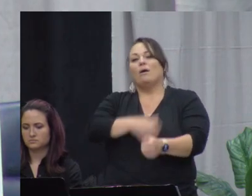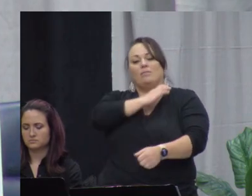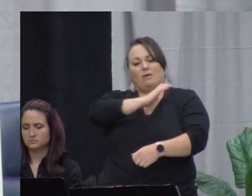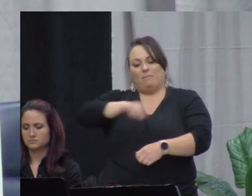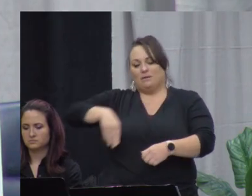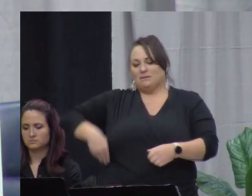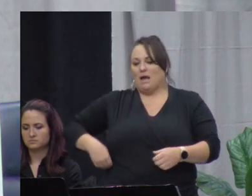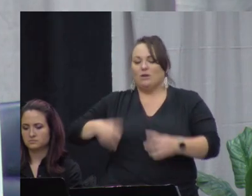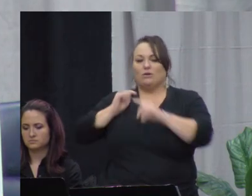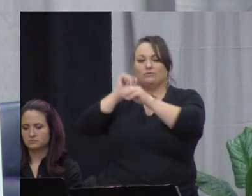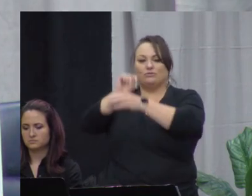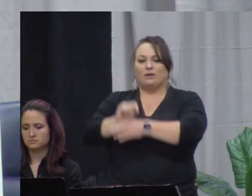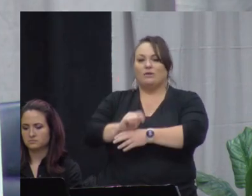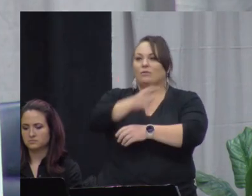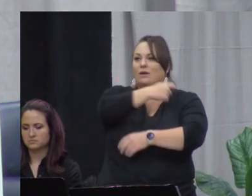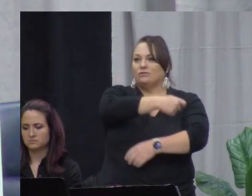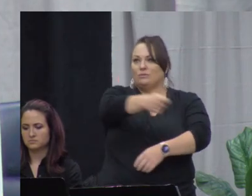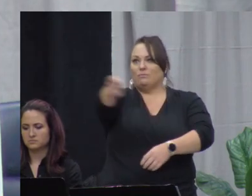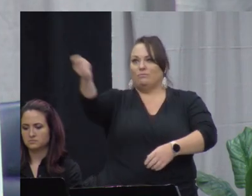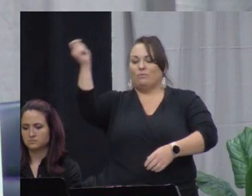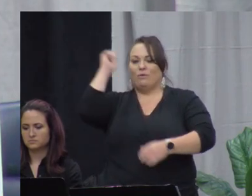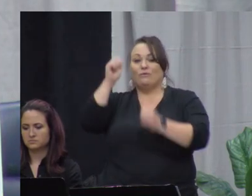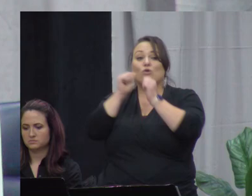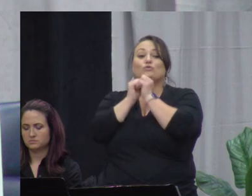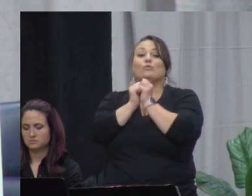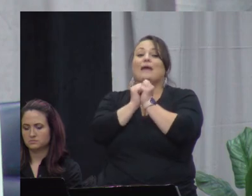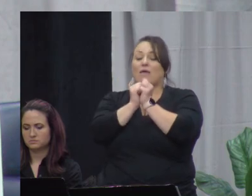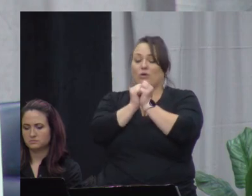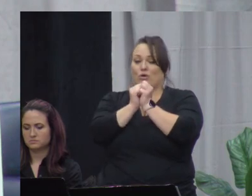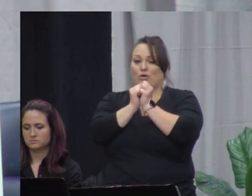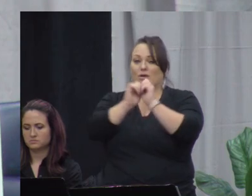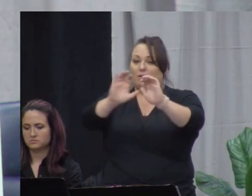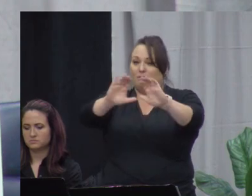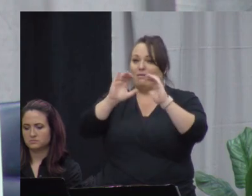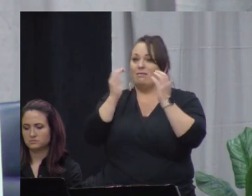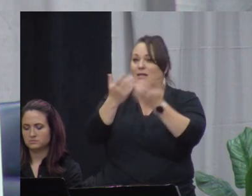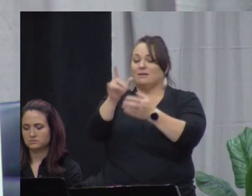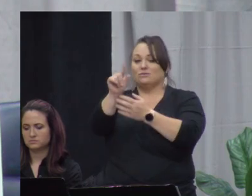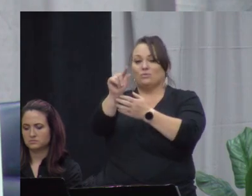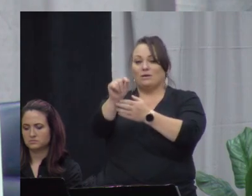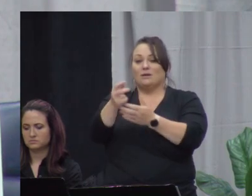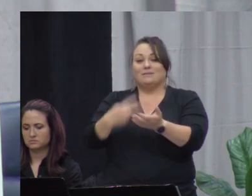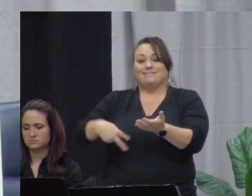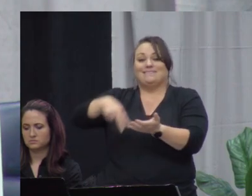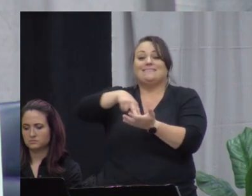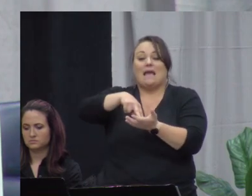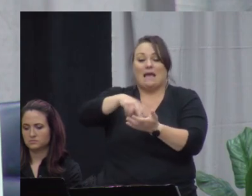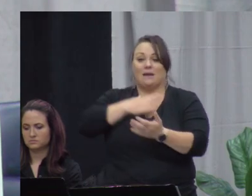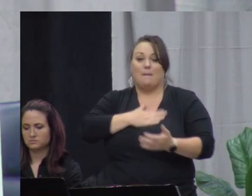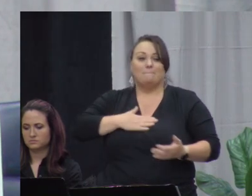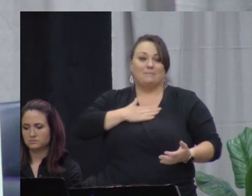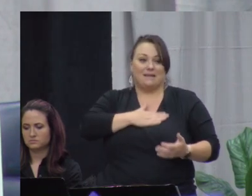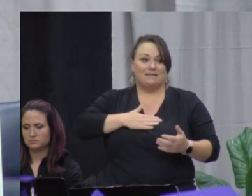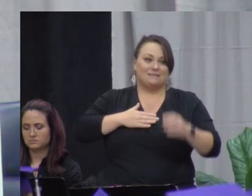that the class moves their tassels together. Will the class of 2023 please rise?